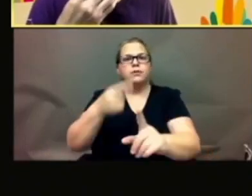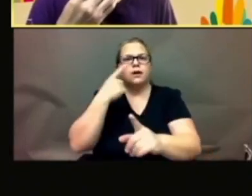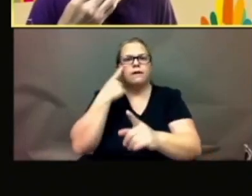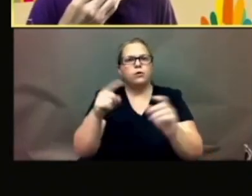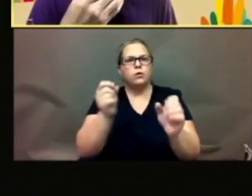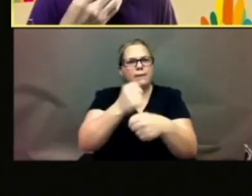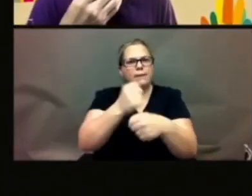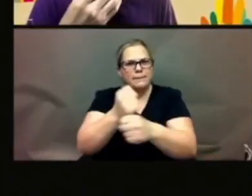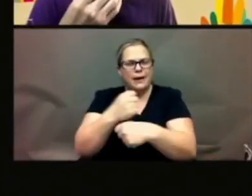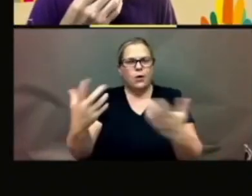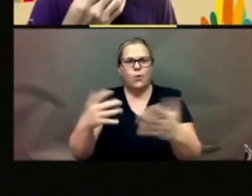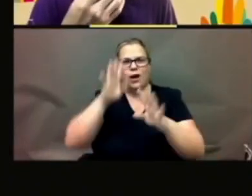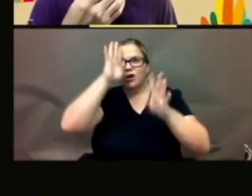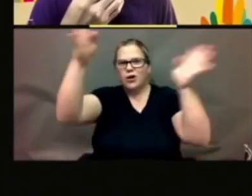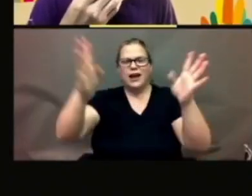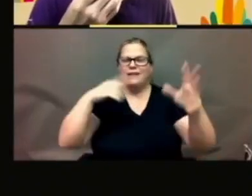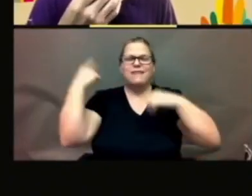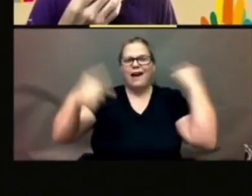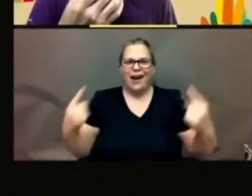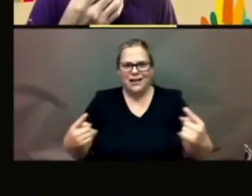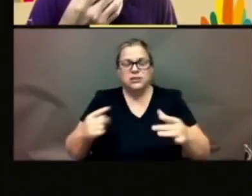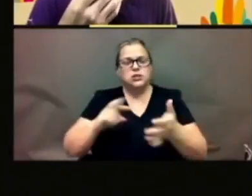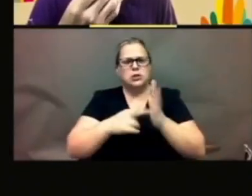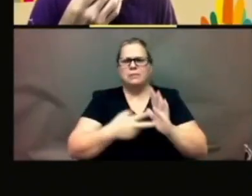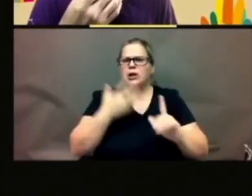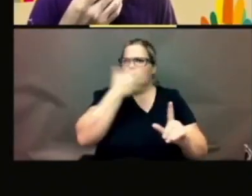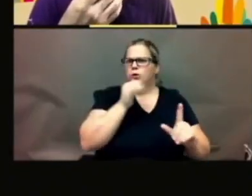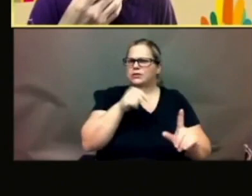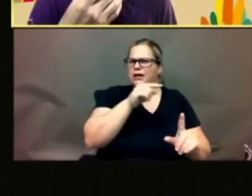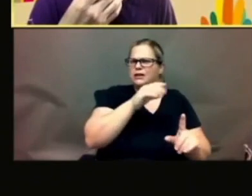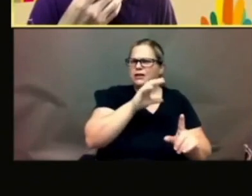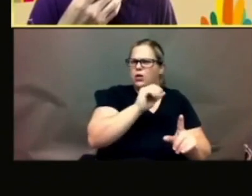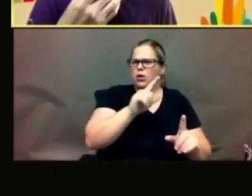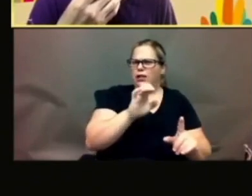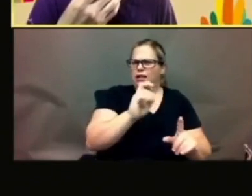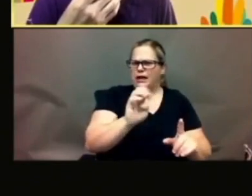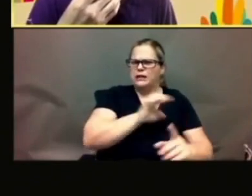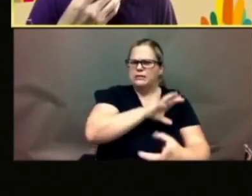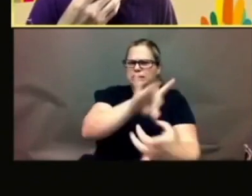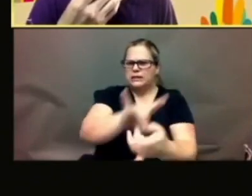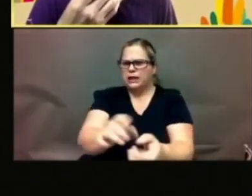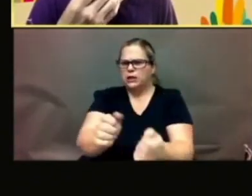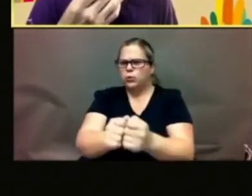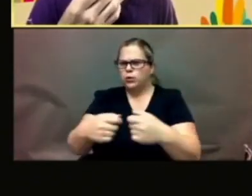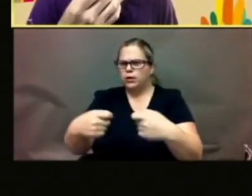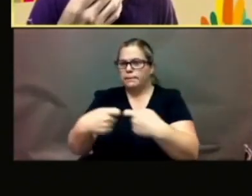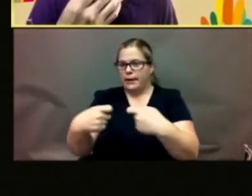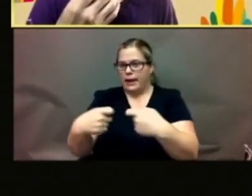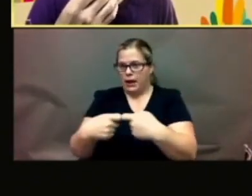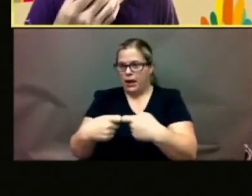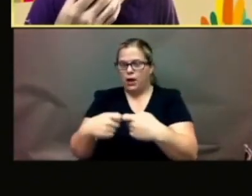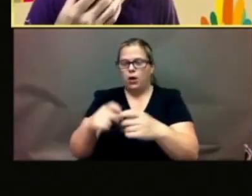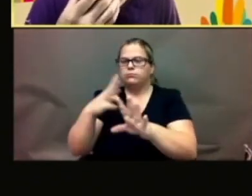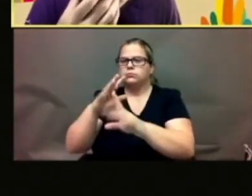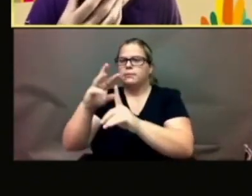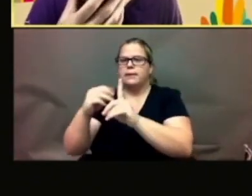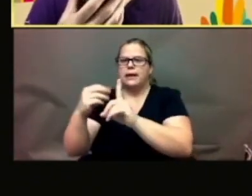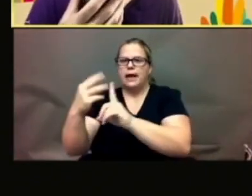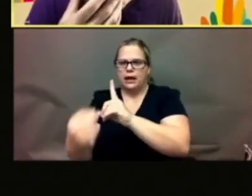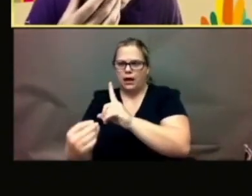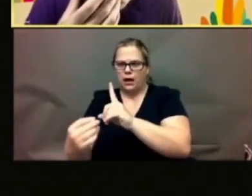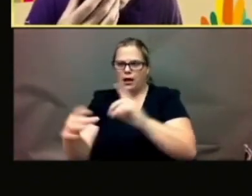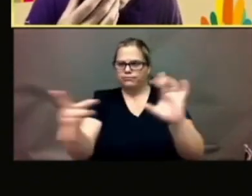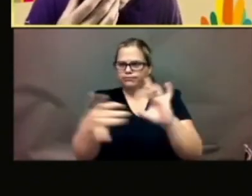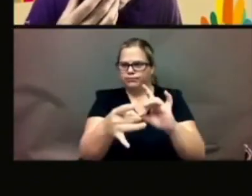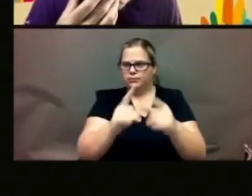creative chaos. So it looks like Colleen is connecting her Makey Makey to a banana. Mm-hmm. And you Yes, connected it on the Makey Makey to the